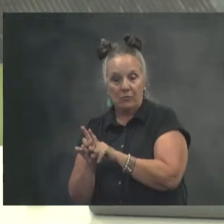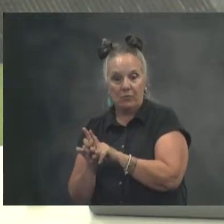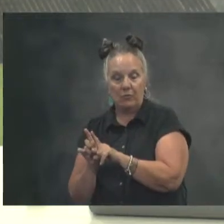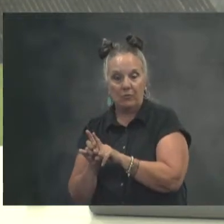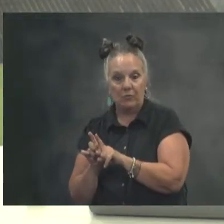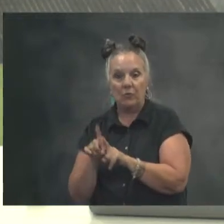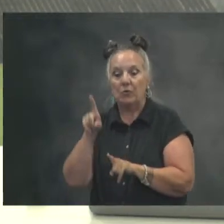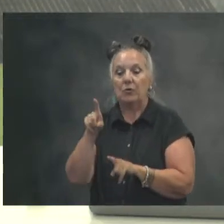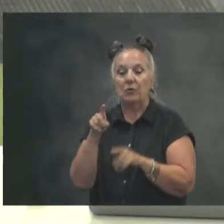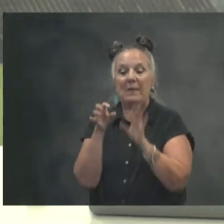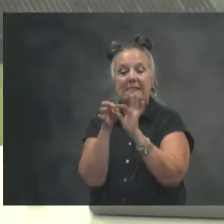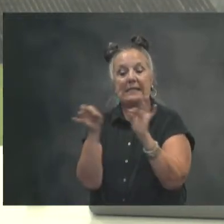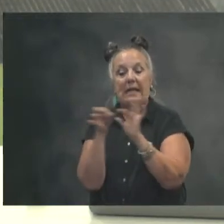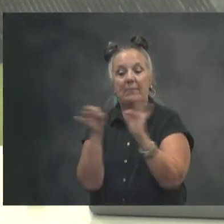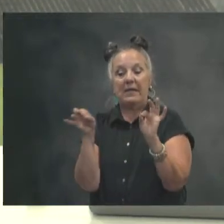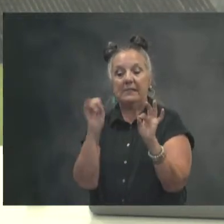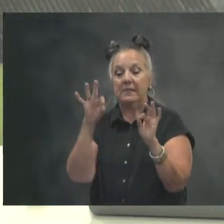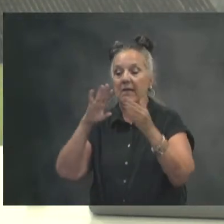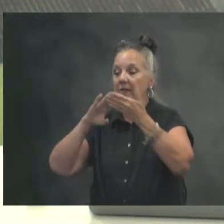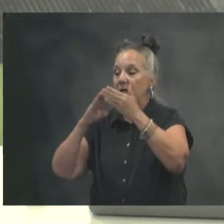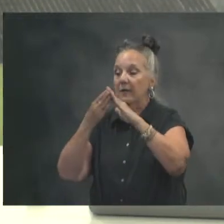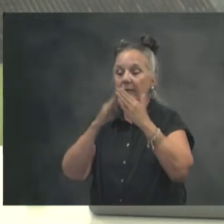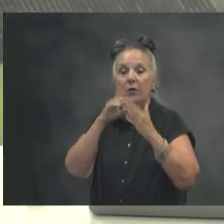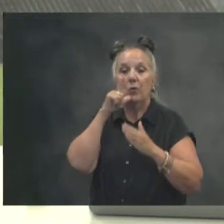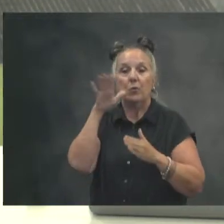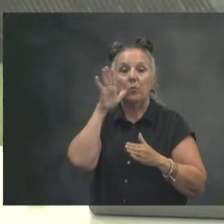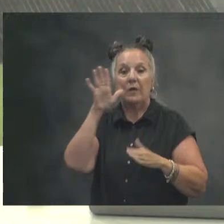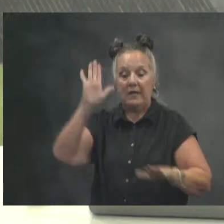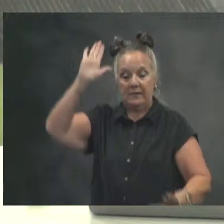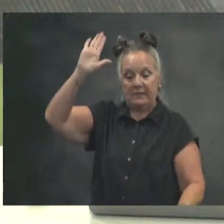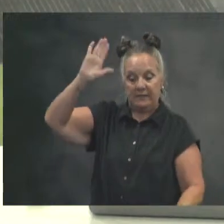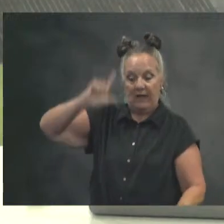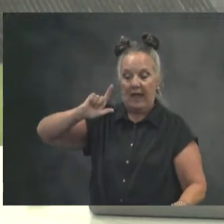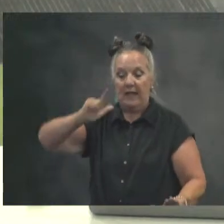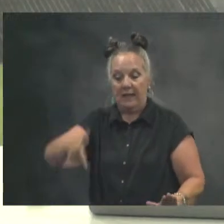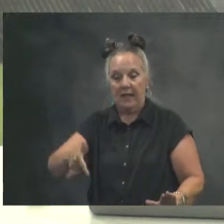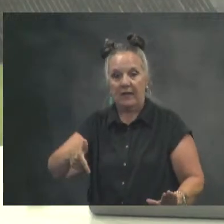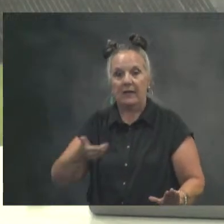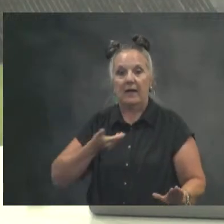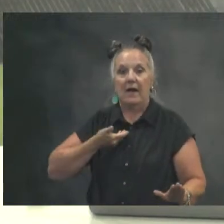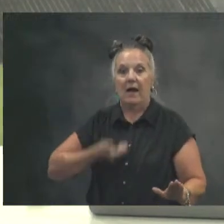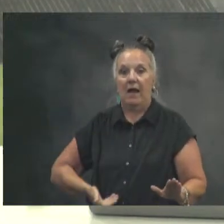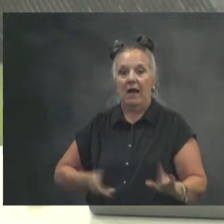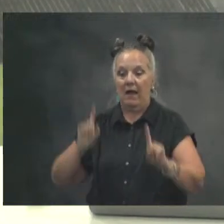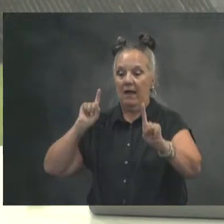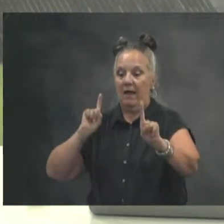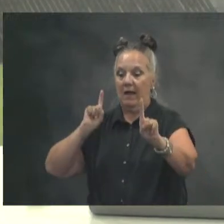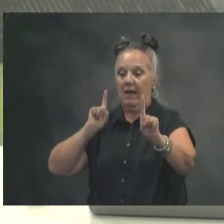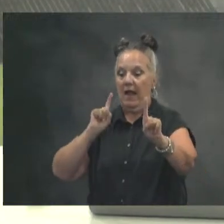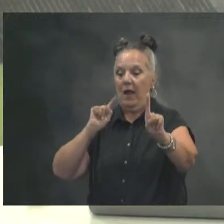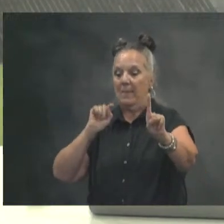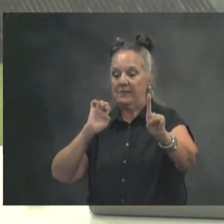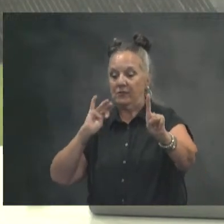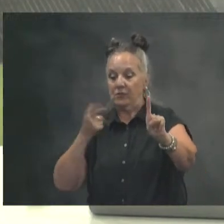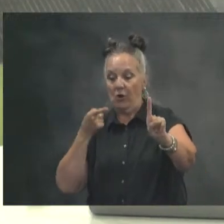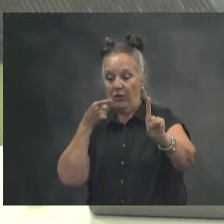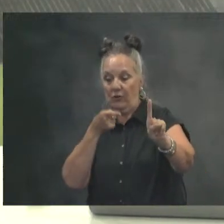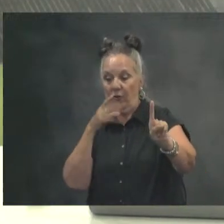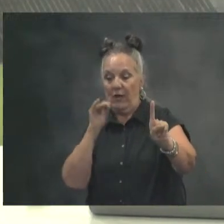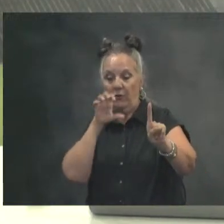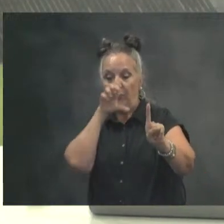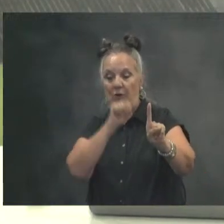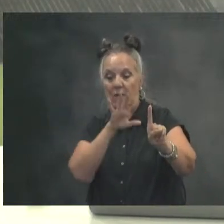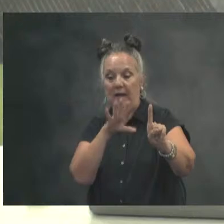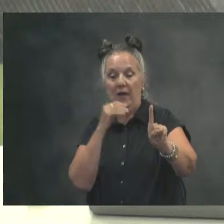made statements to members of the community who will testify later that I am stalking you and you caught me at your house at night.